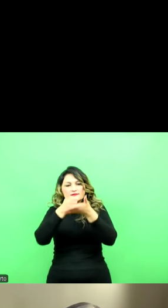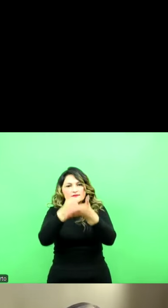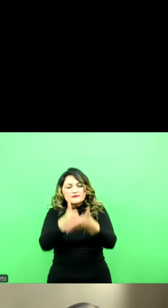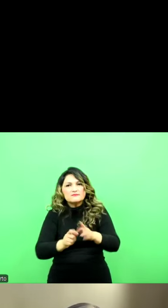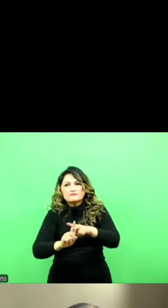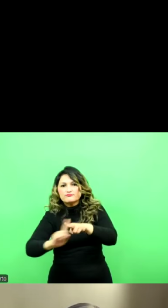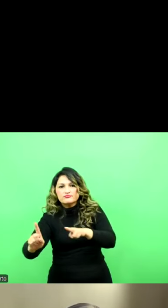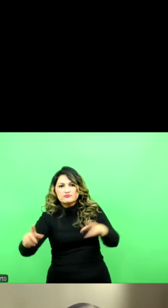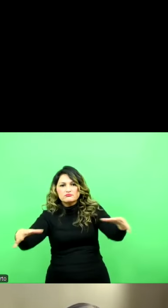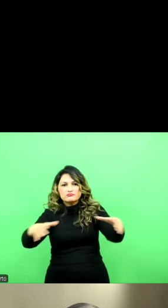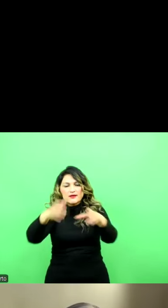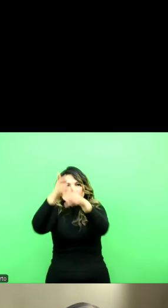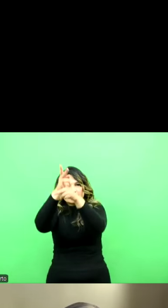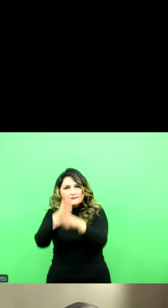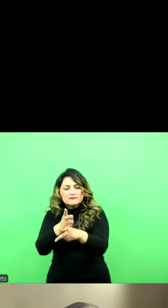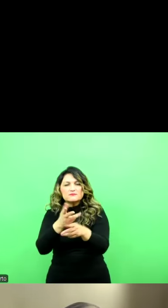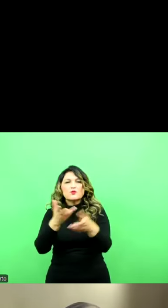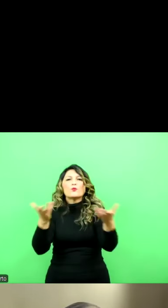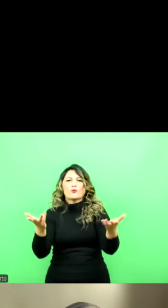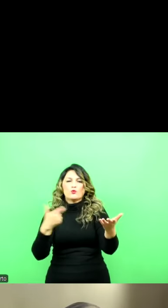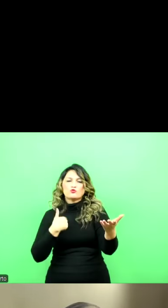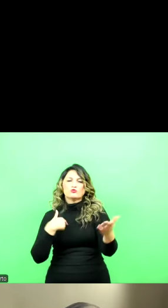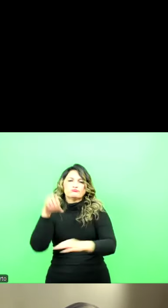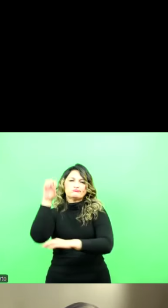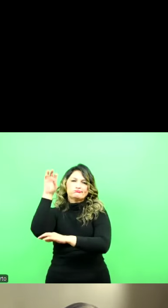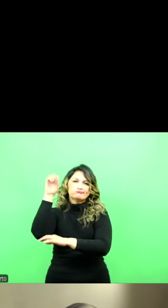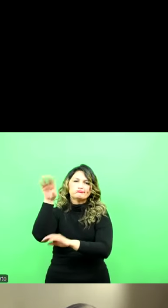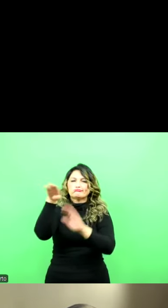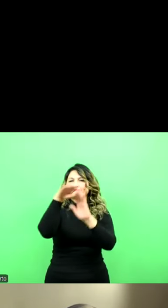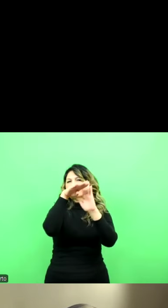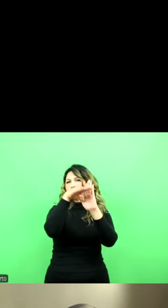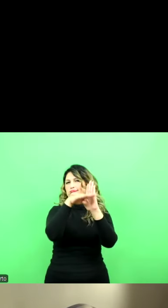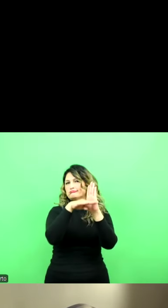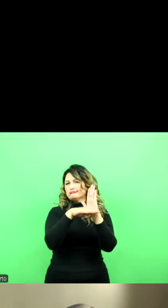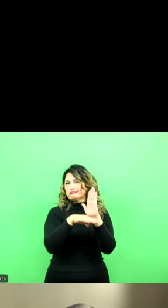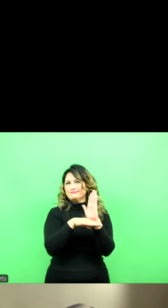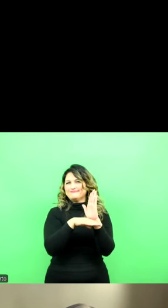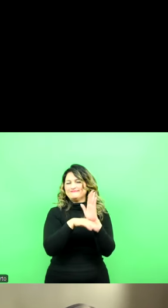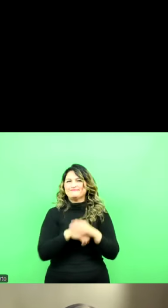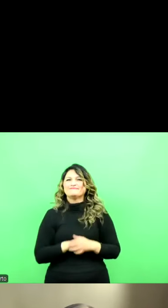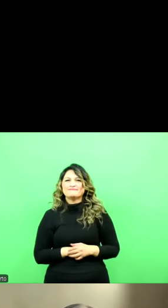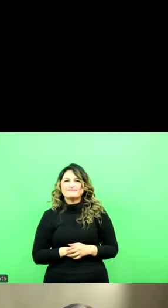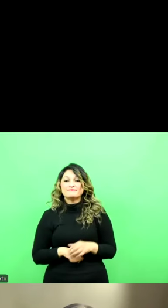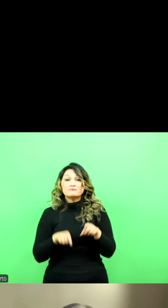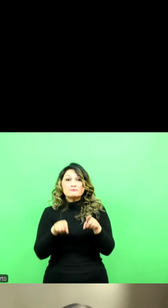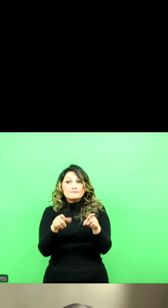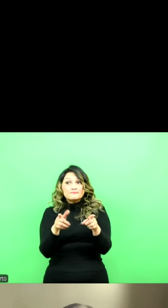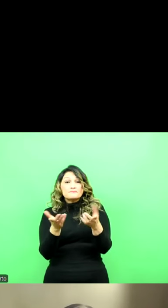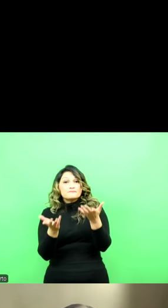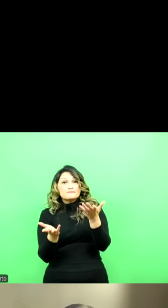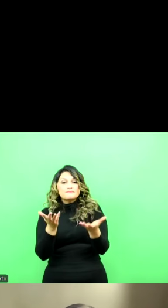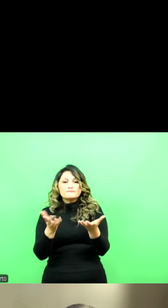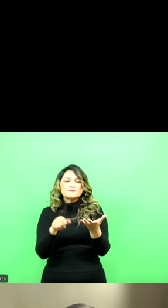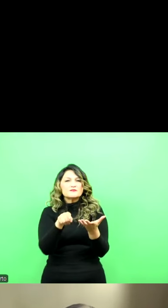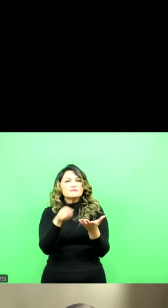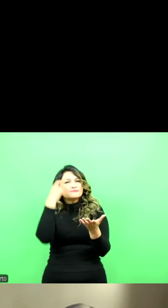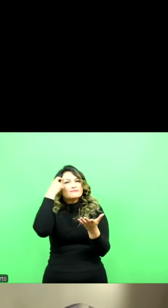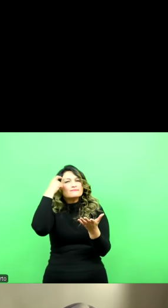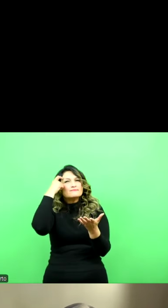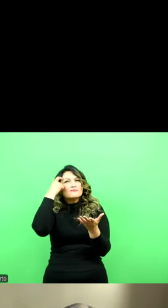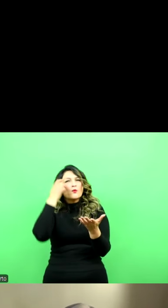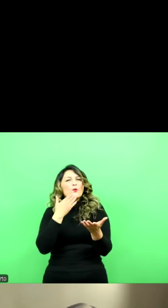aspects of being an older person in relation to disasters. So as Ambassador Gallegos